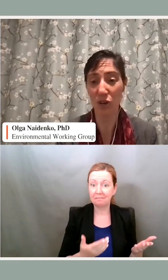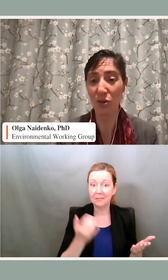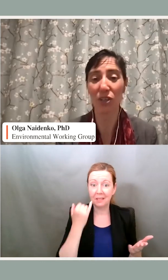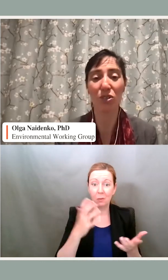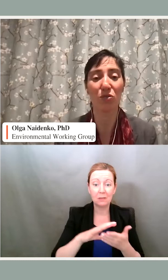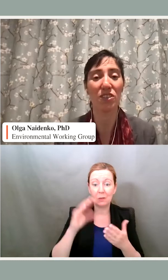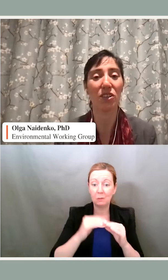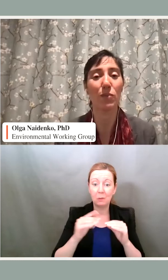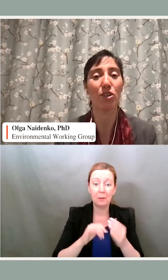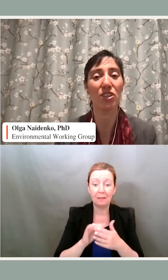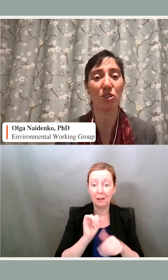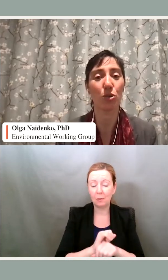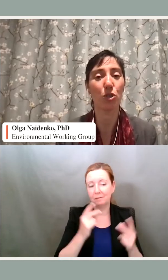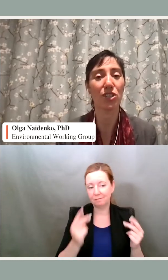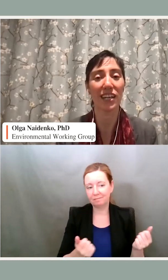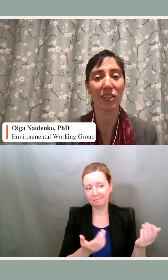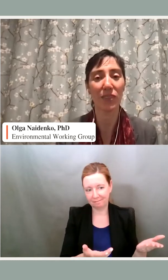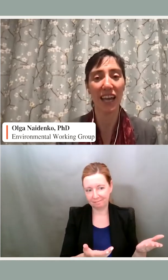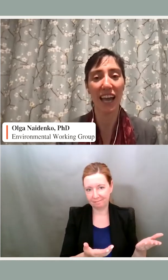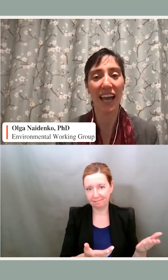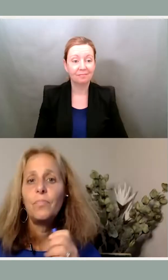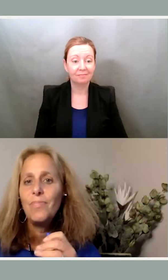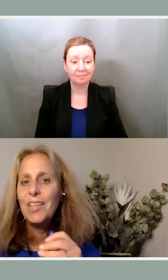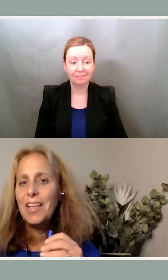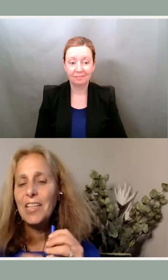our work, you can also visit AWG's YouTube channel.